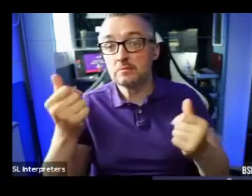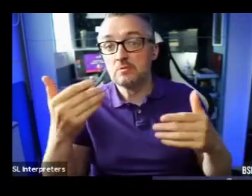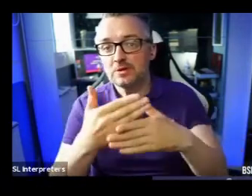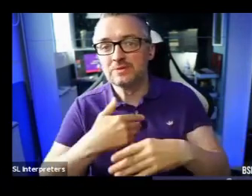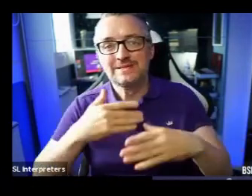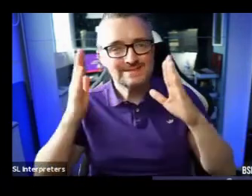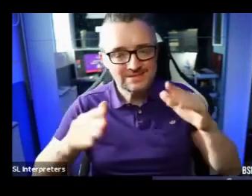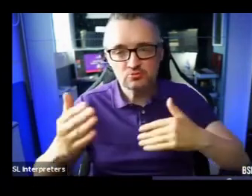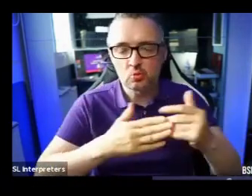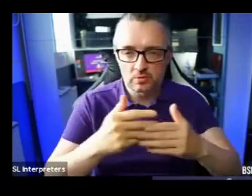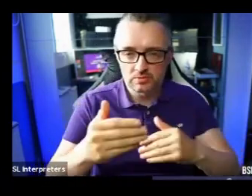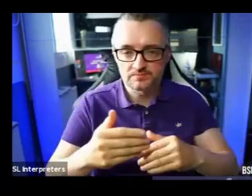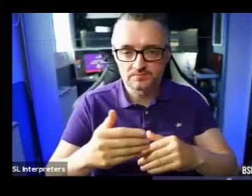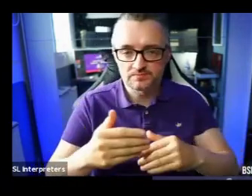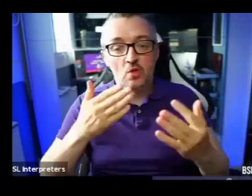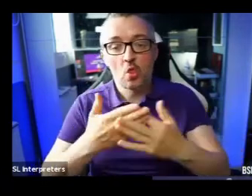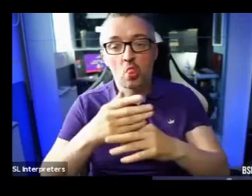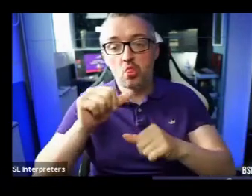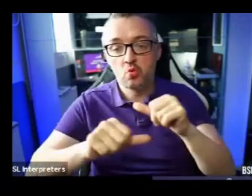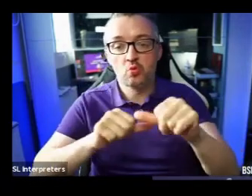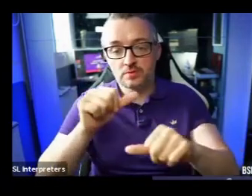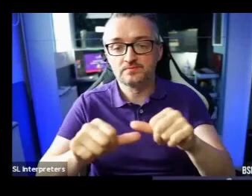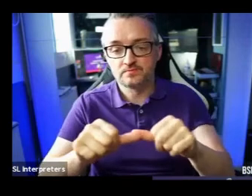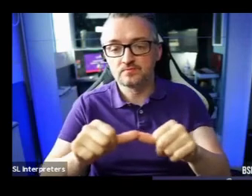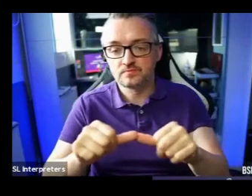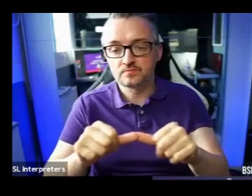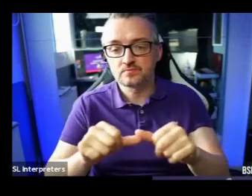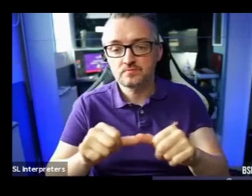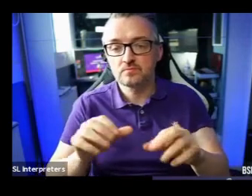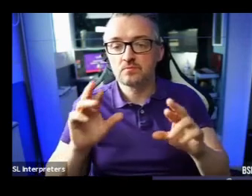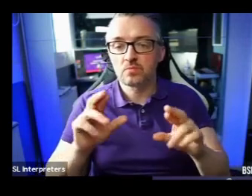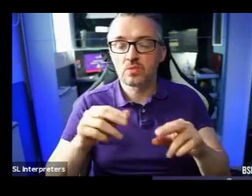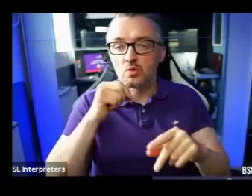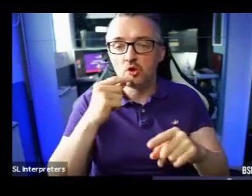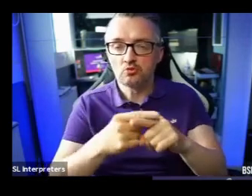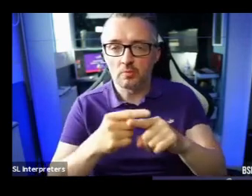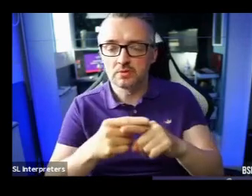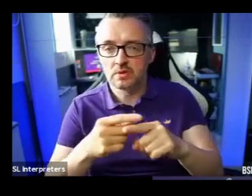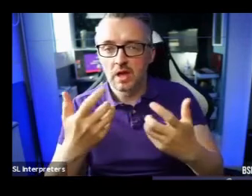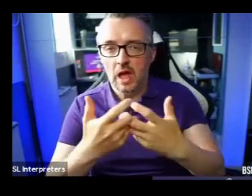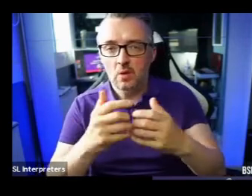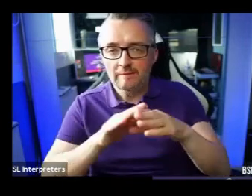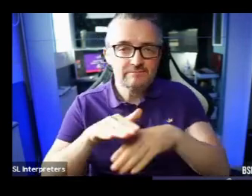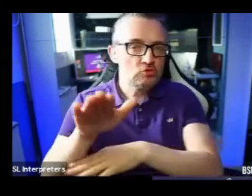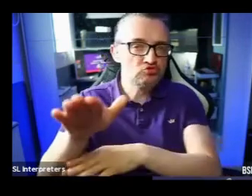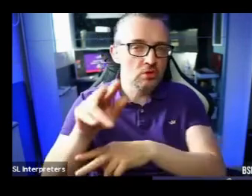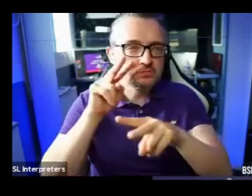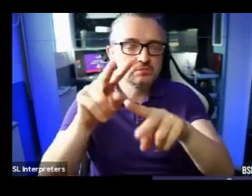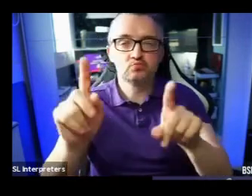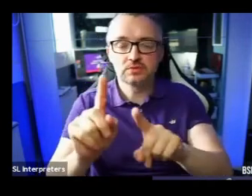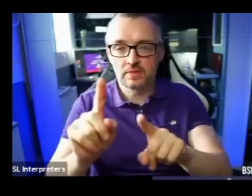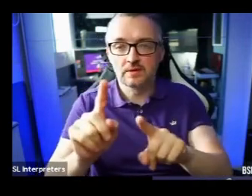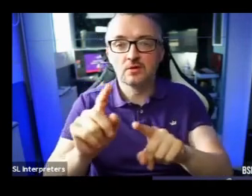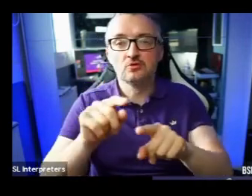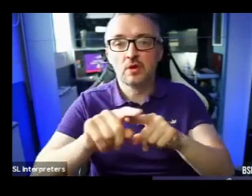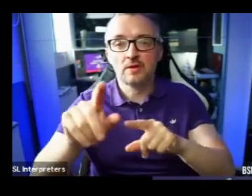to tackle. And as we go through that, I will hopefully start to touch on the way that we see the future, and